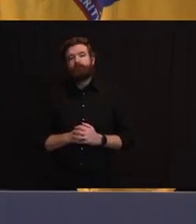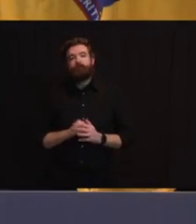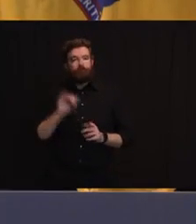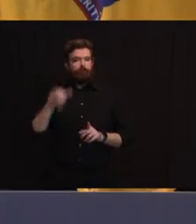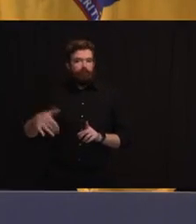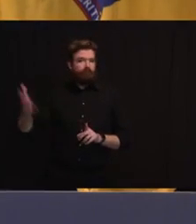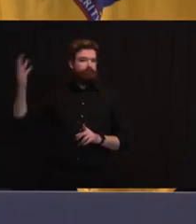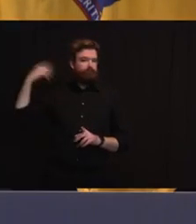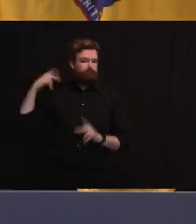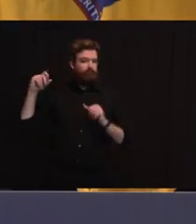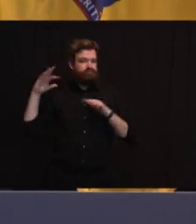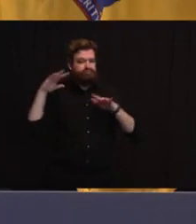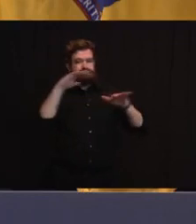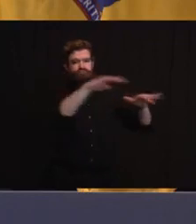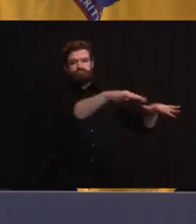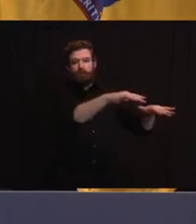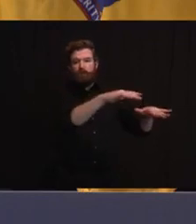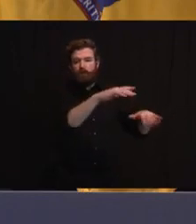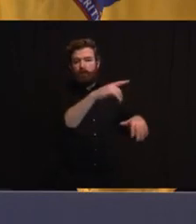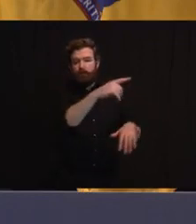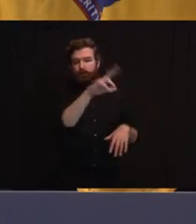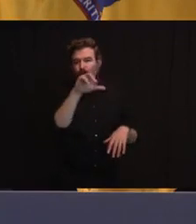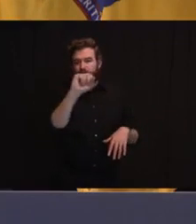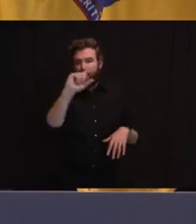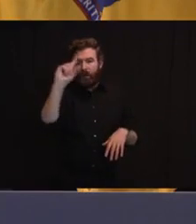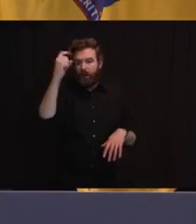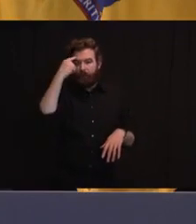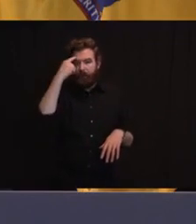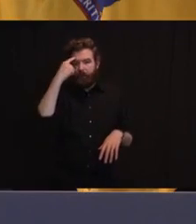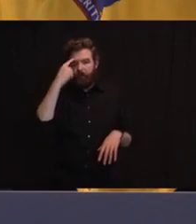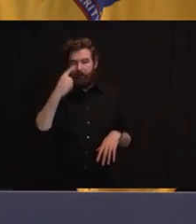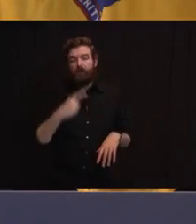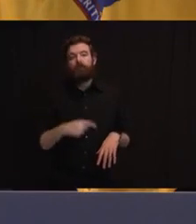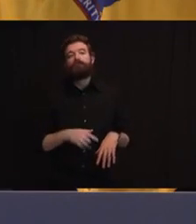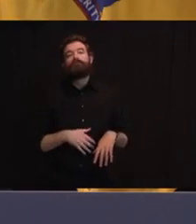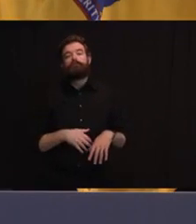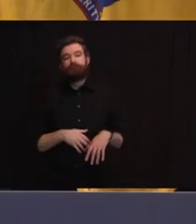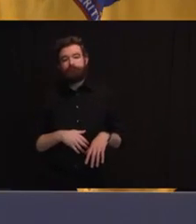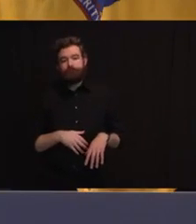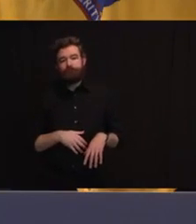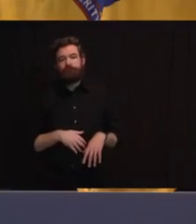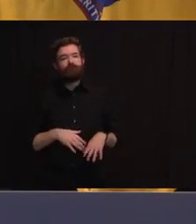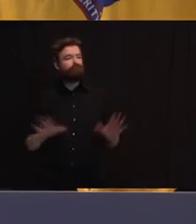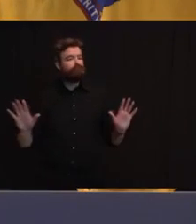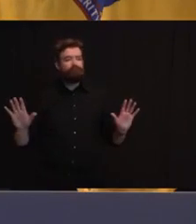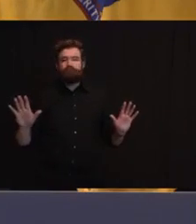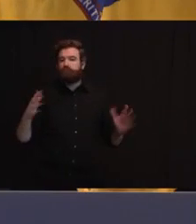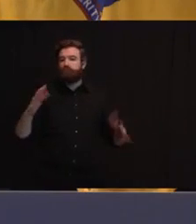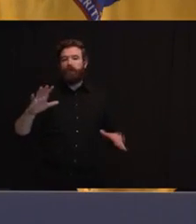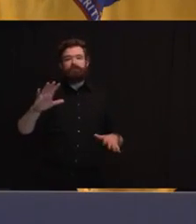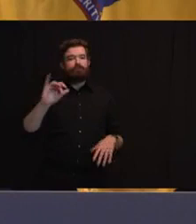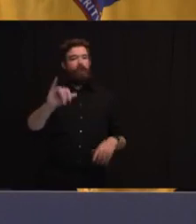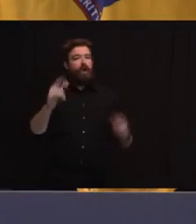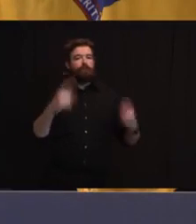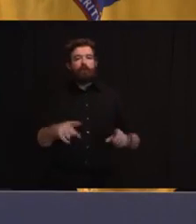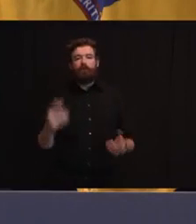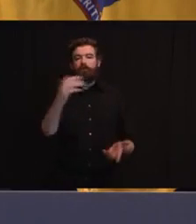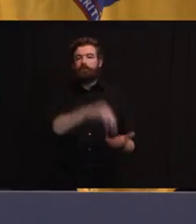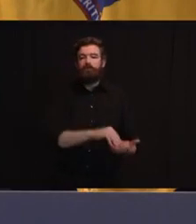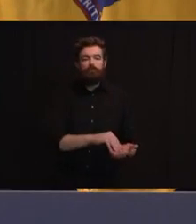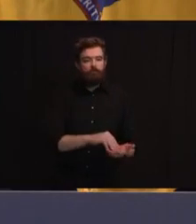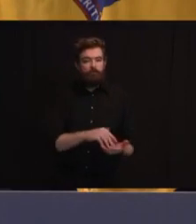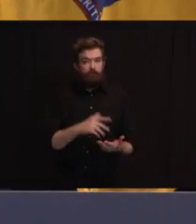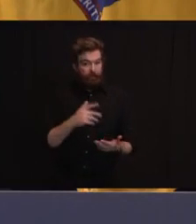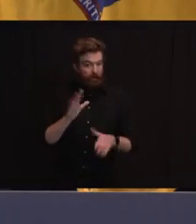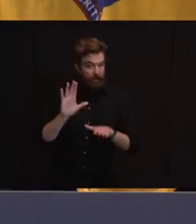happened, and it must never happen again, and it certainly can't happen, especially can't happen in and around the peaceful transfer